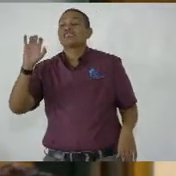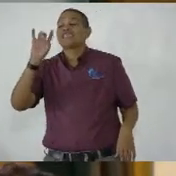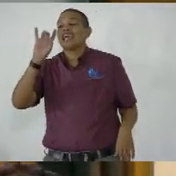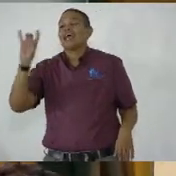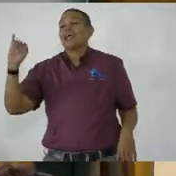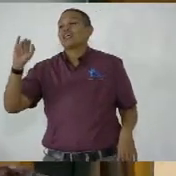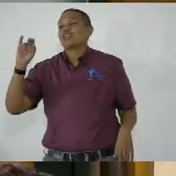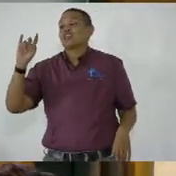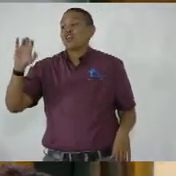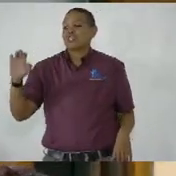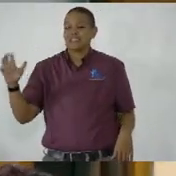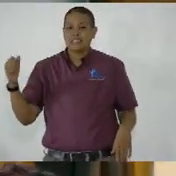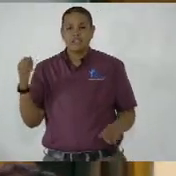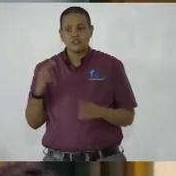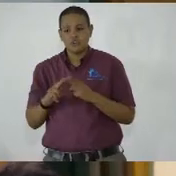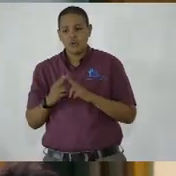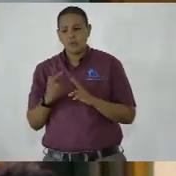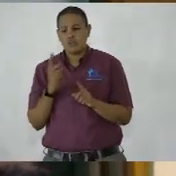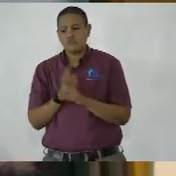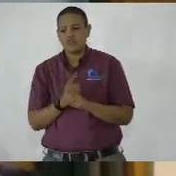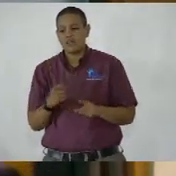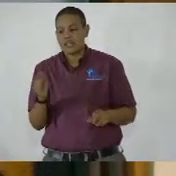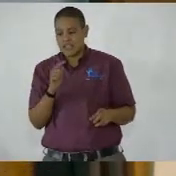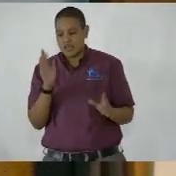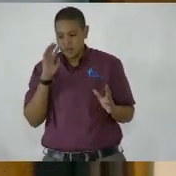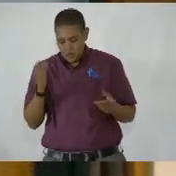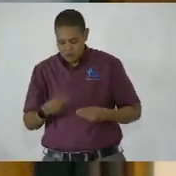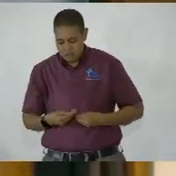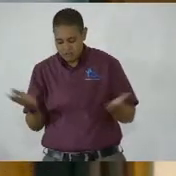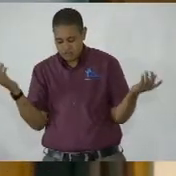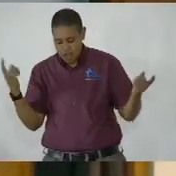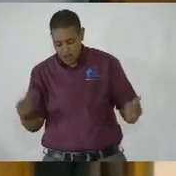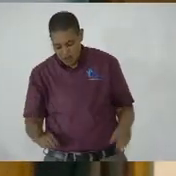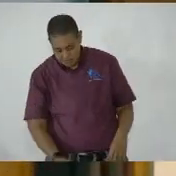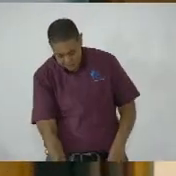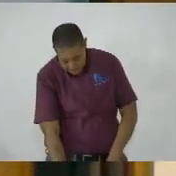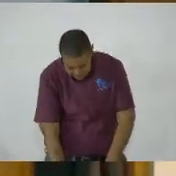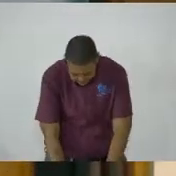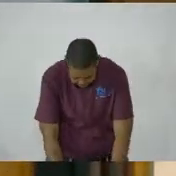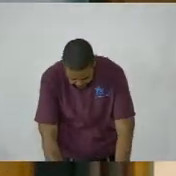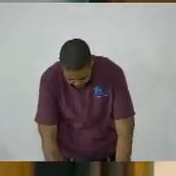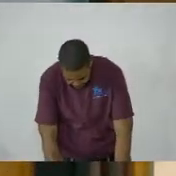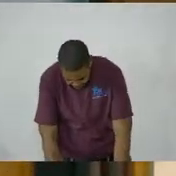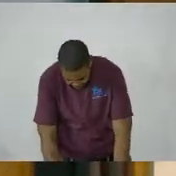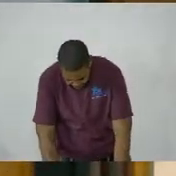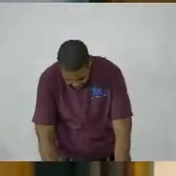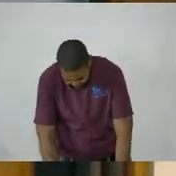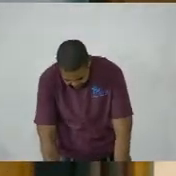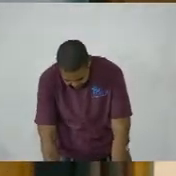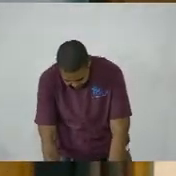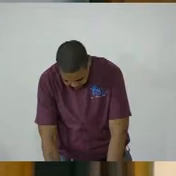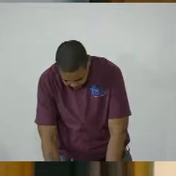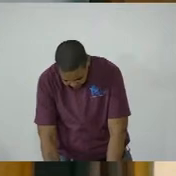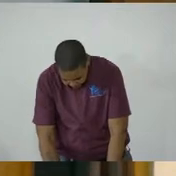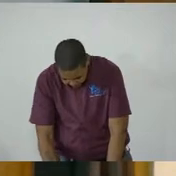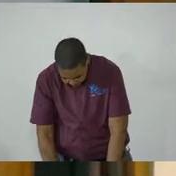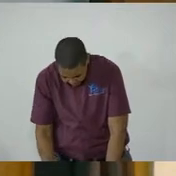Justice. And, Madam Speaker, these we will be circulating, urging